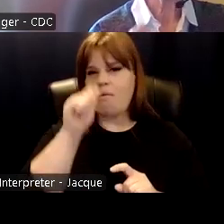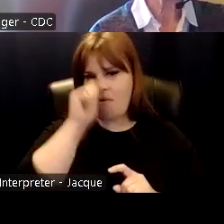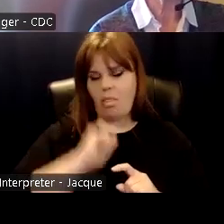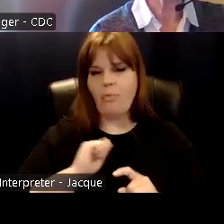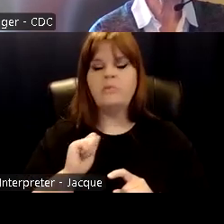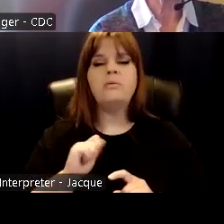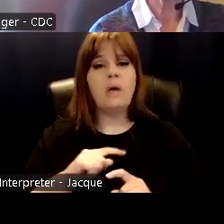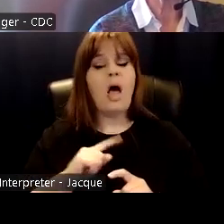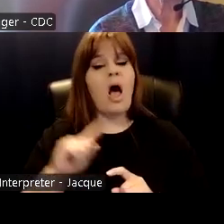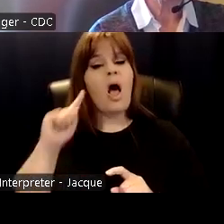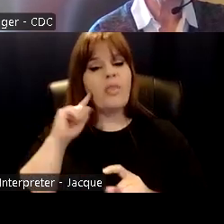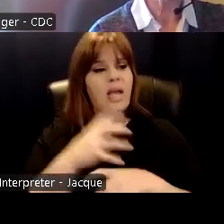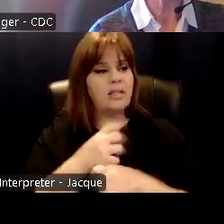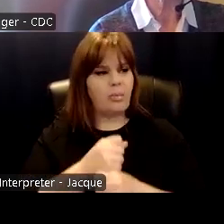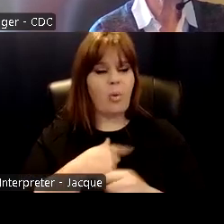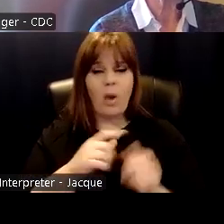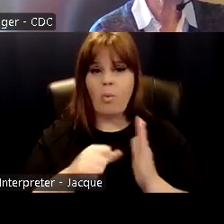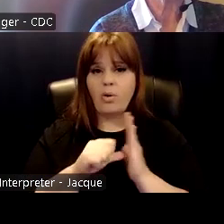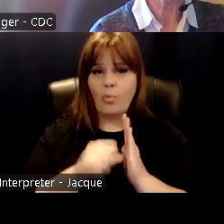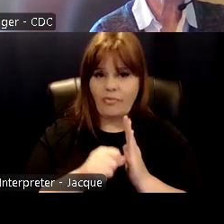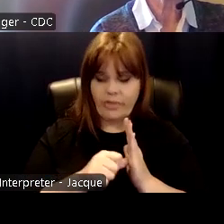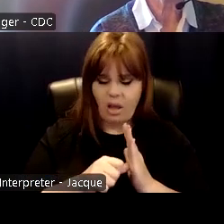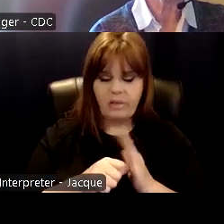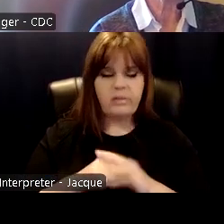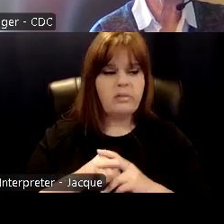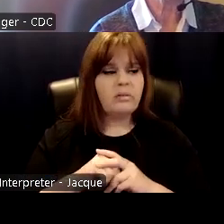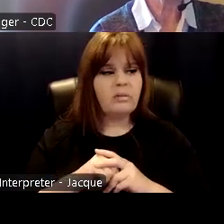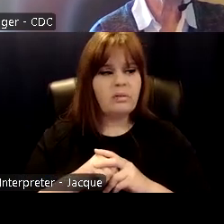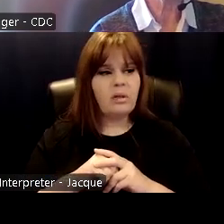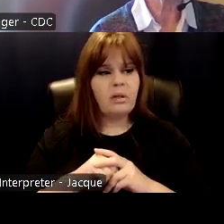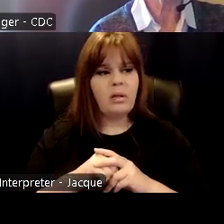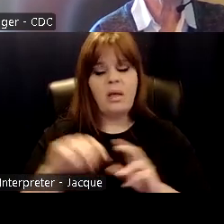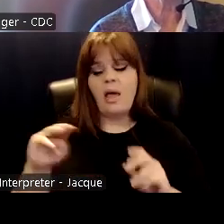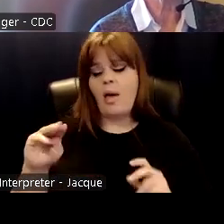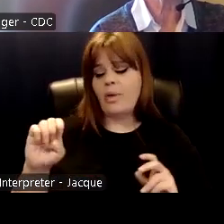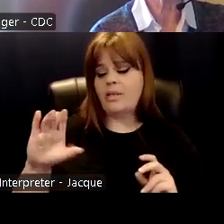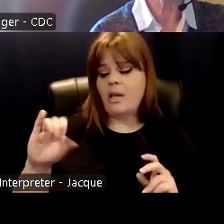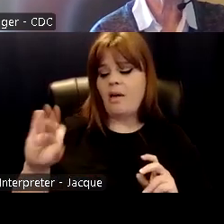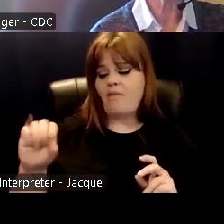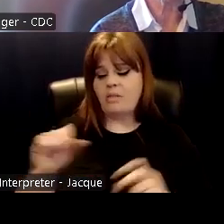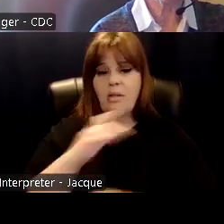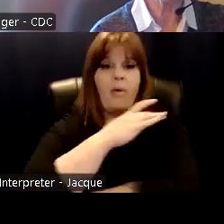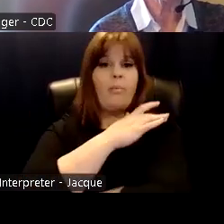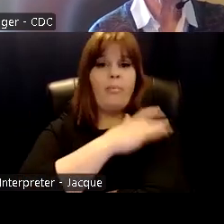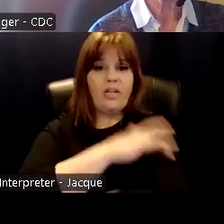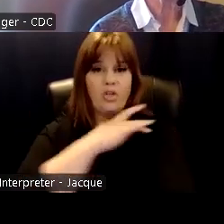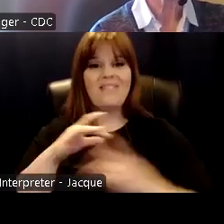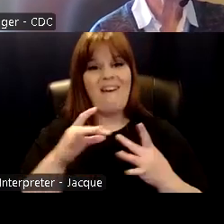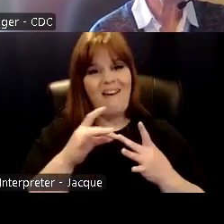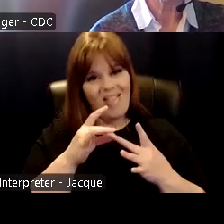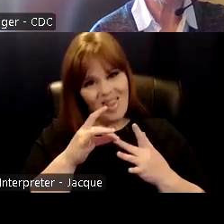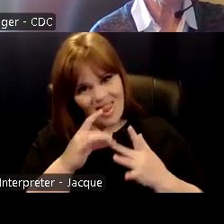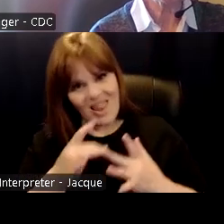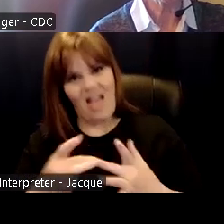And I think in summary, what I'd like to emphasize is that the ME/CFS patients led the way